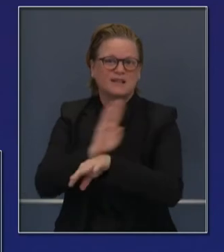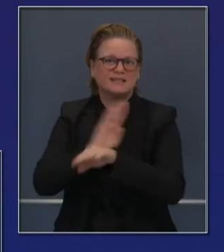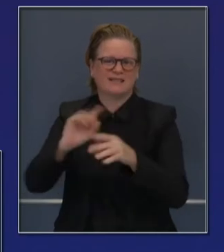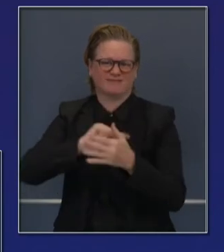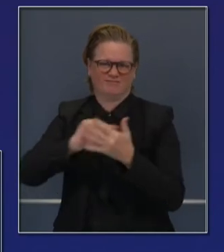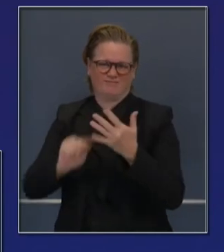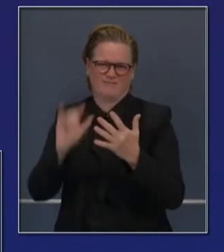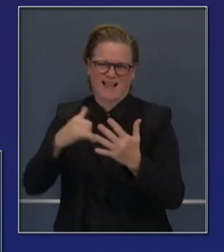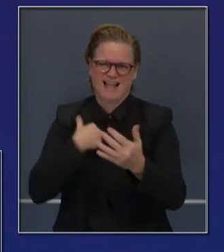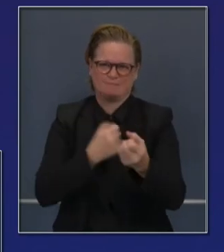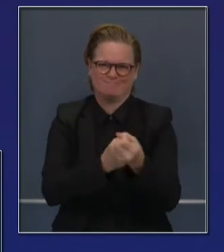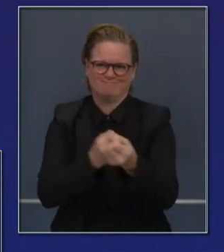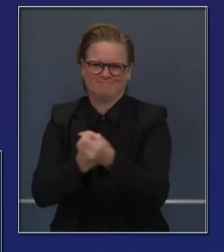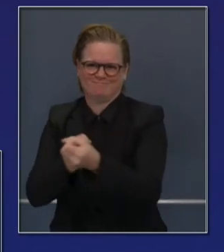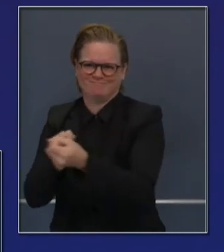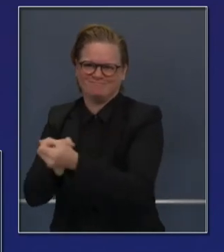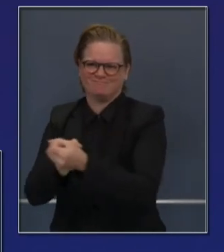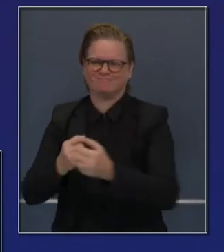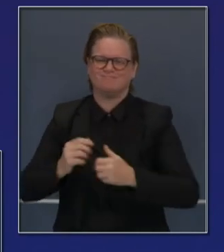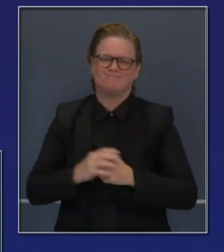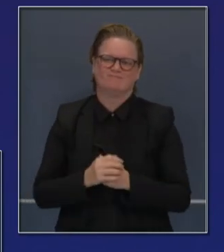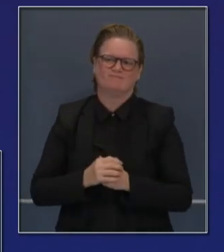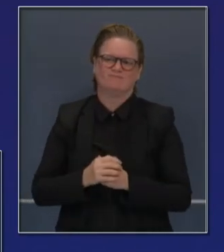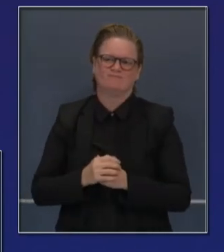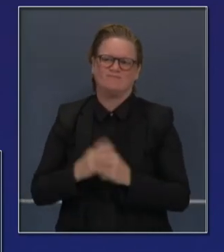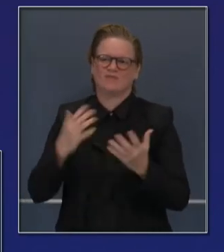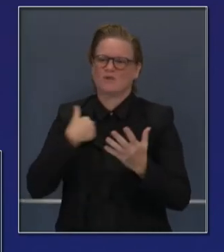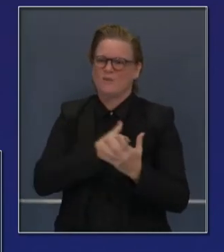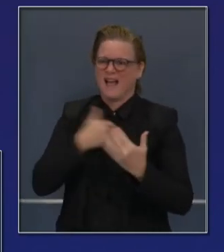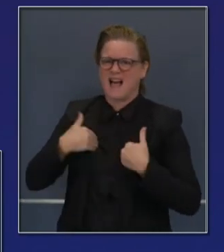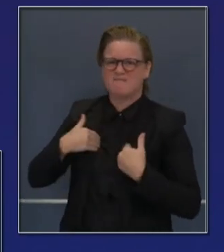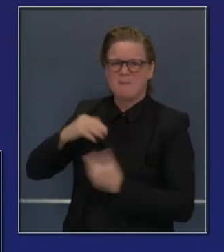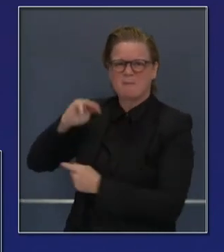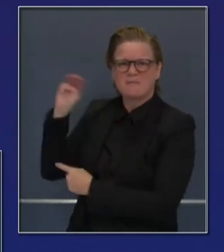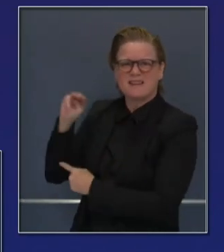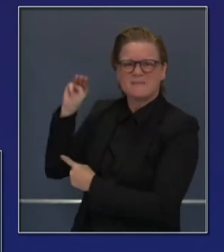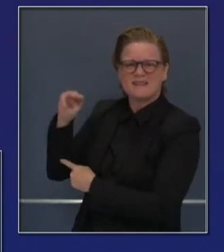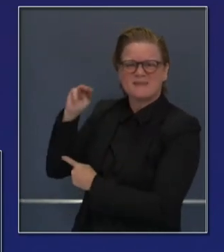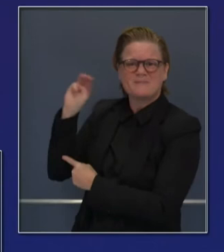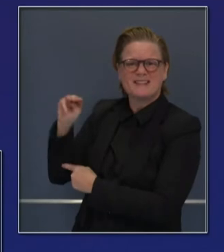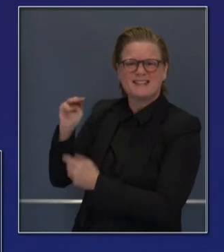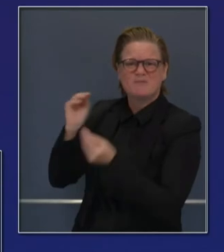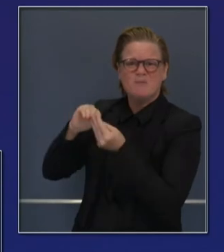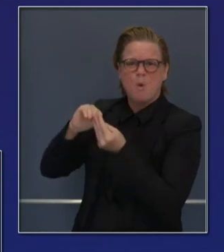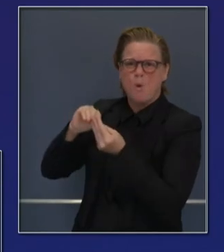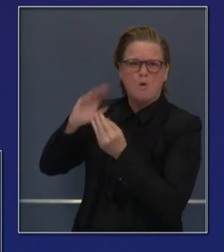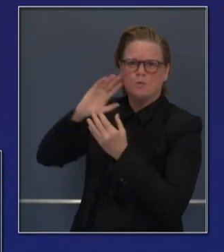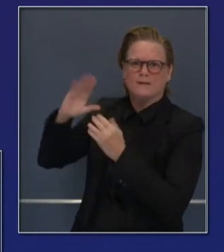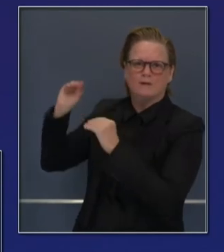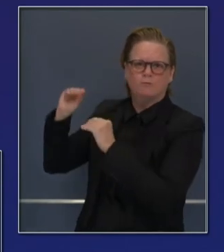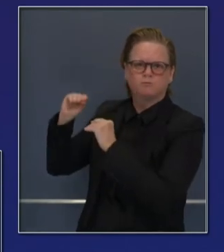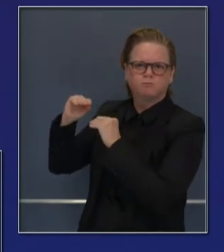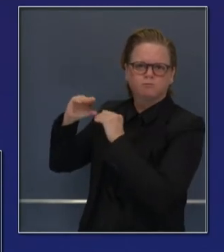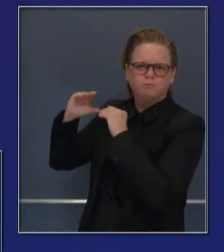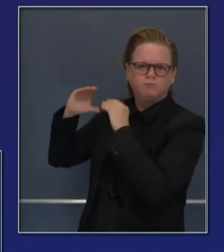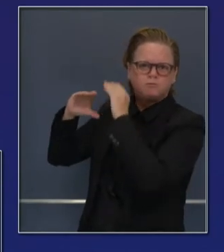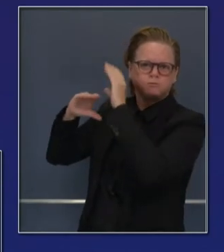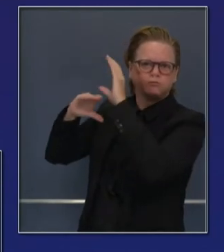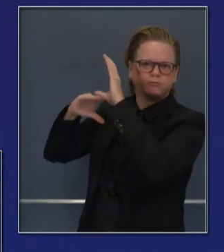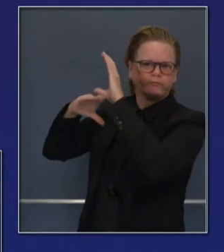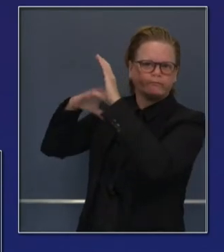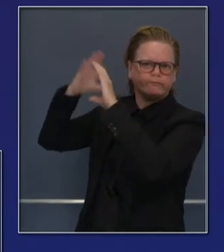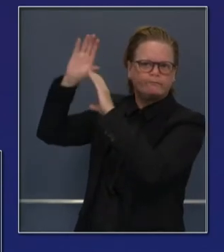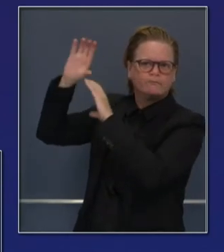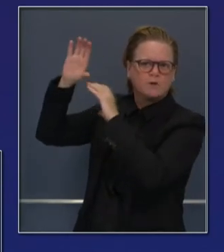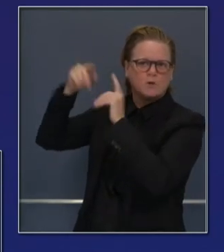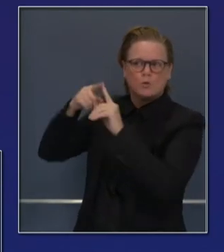million. It's leveraging tens of millions more. You can see just in one component of the two programs,